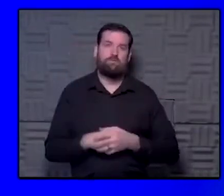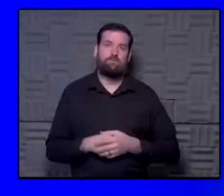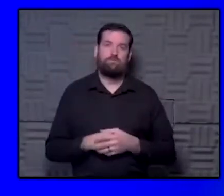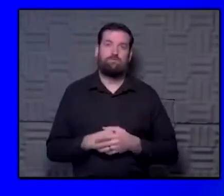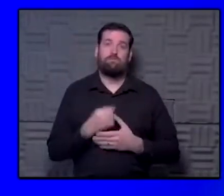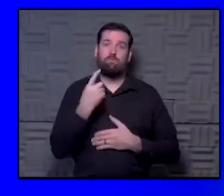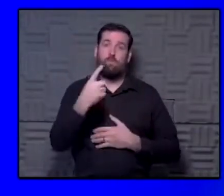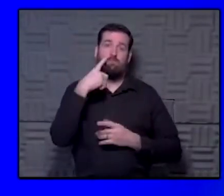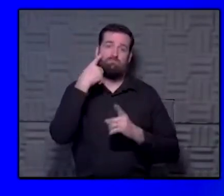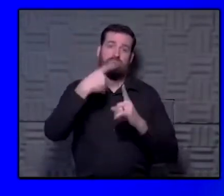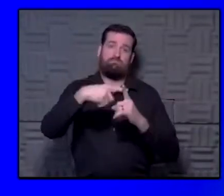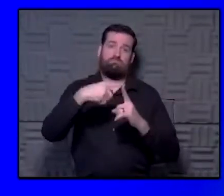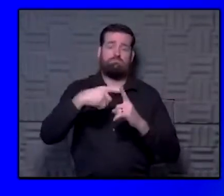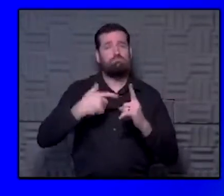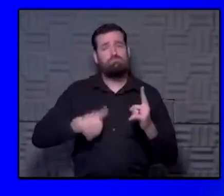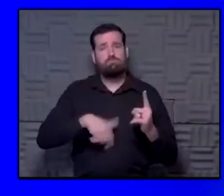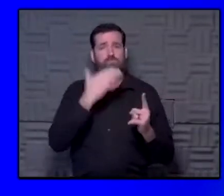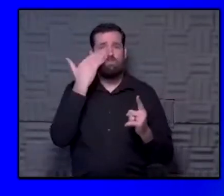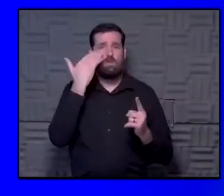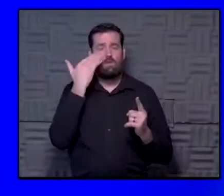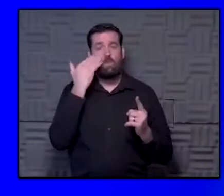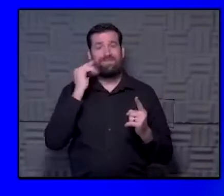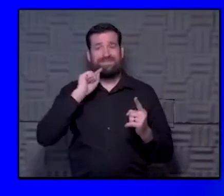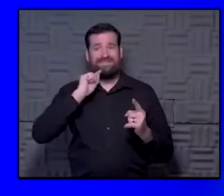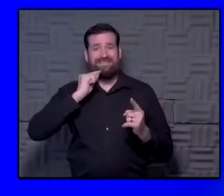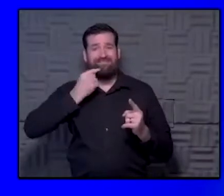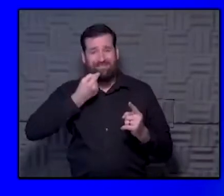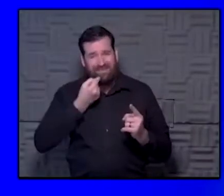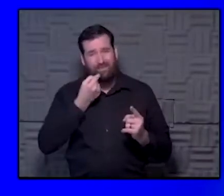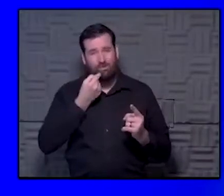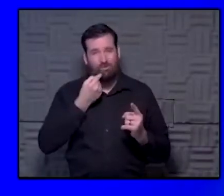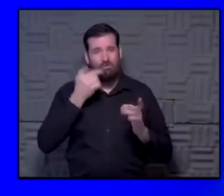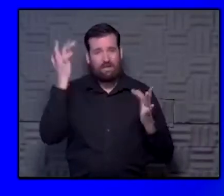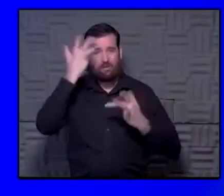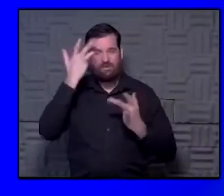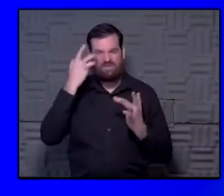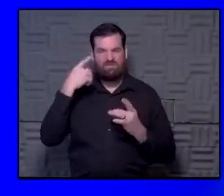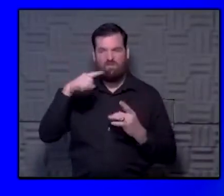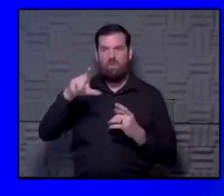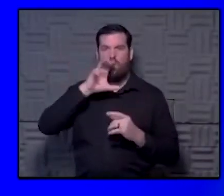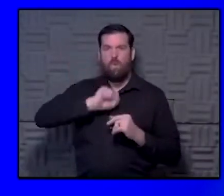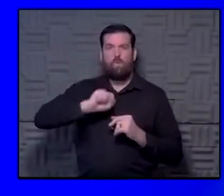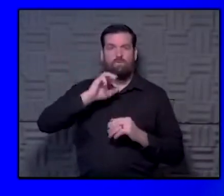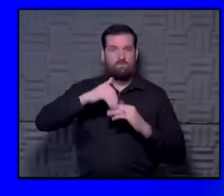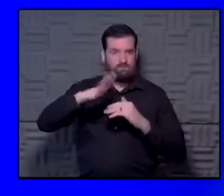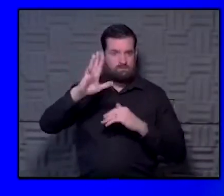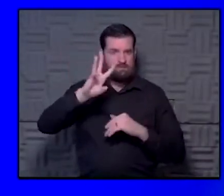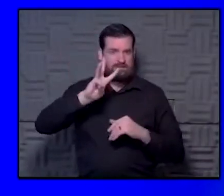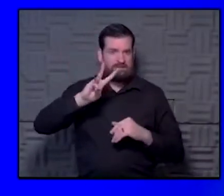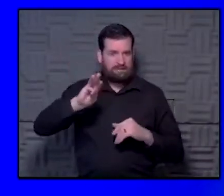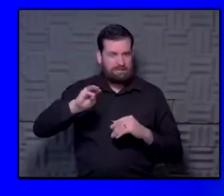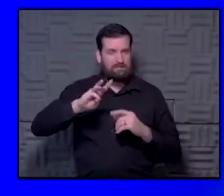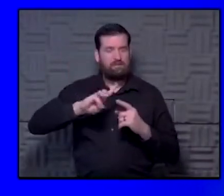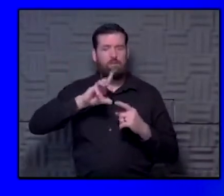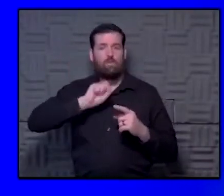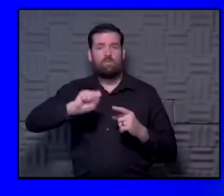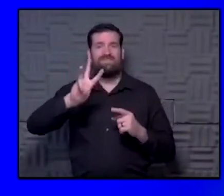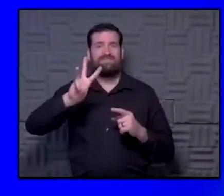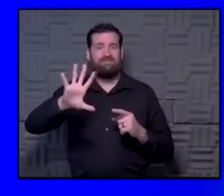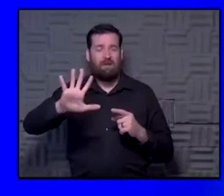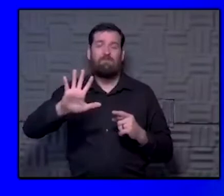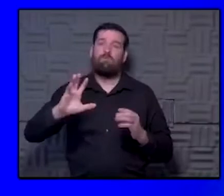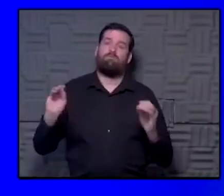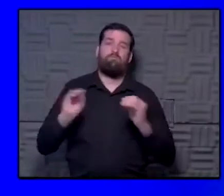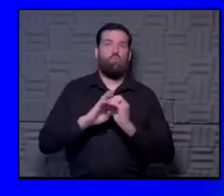one good thing. We know that really the severe critical illness, especially in those over 60 and over 65, their risk is much